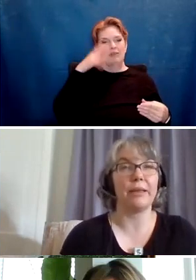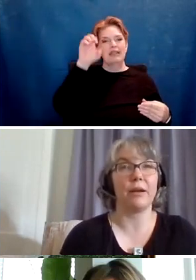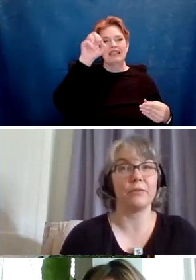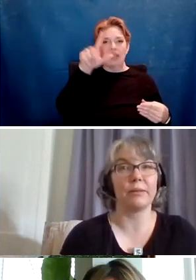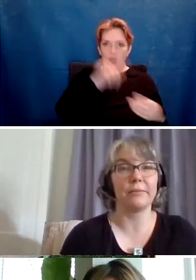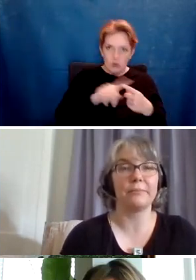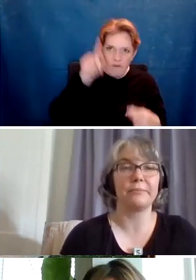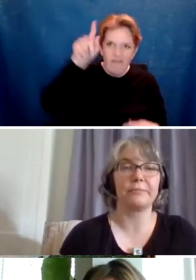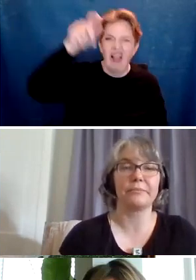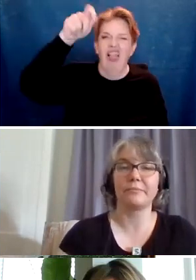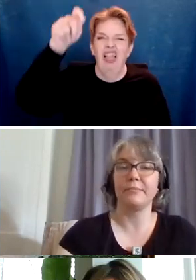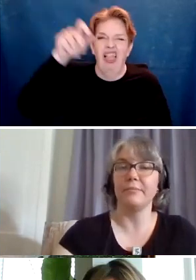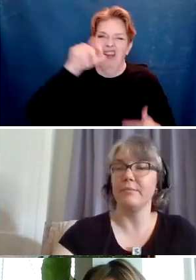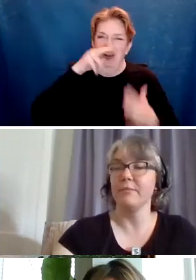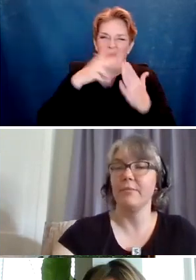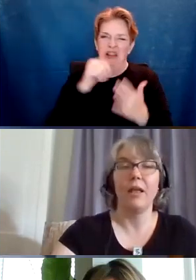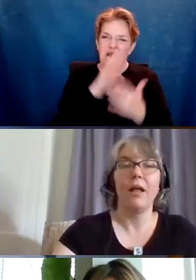to paint comfortably.